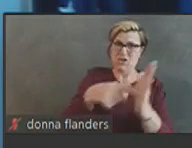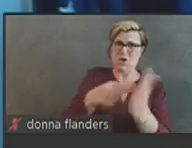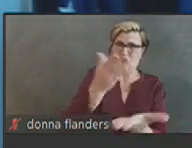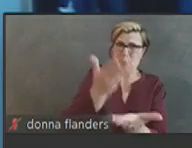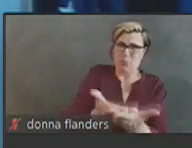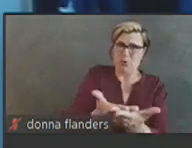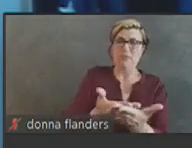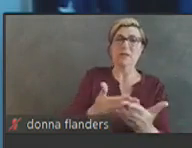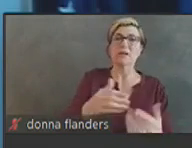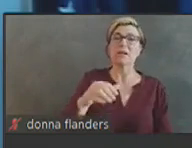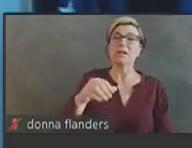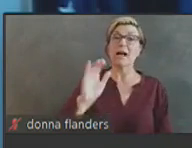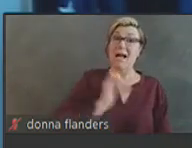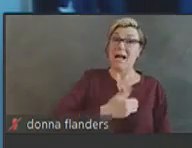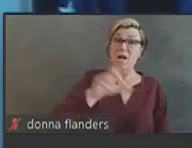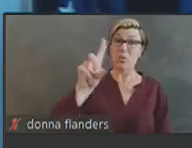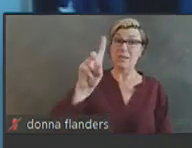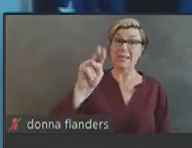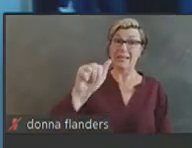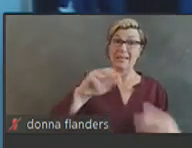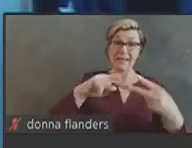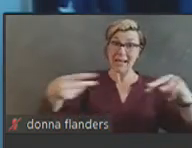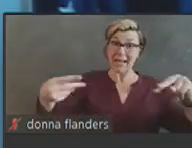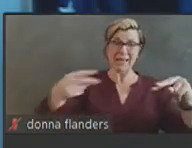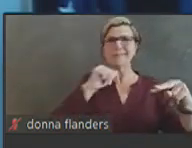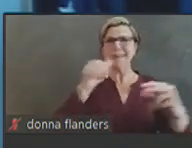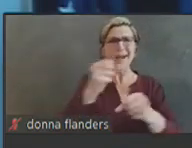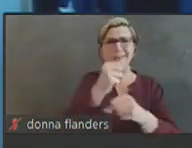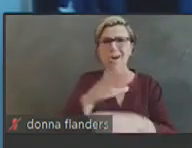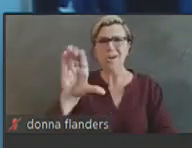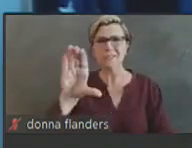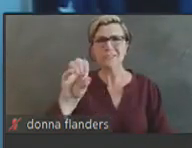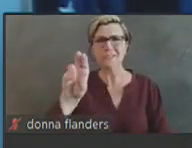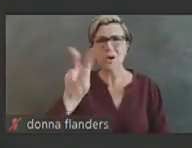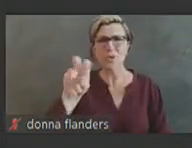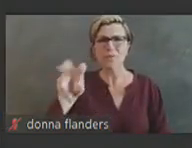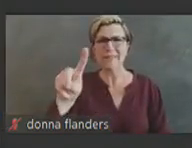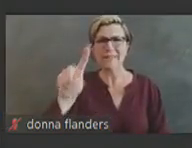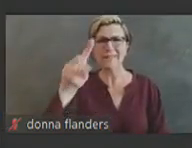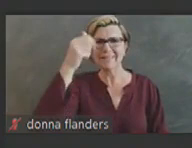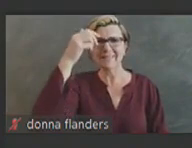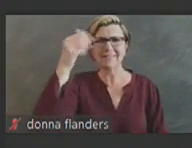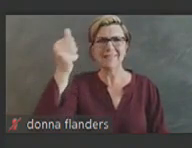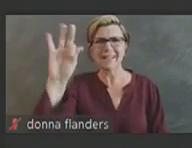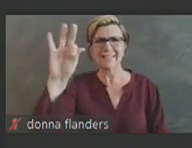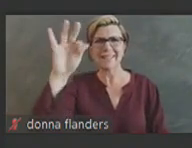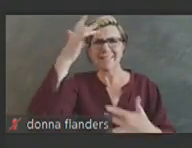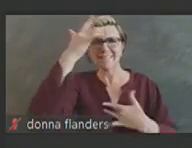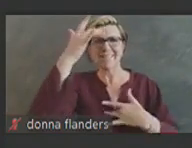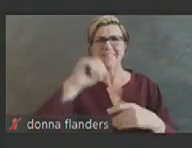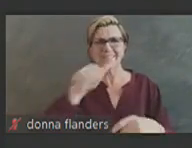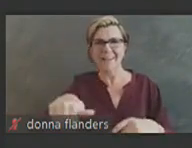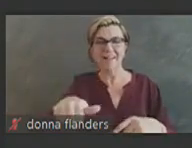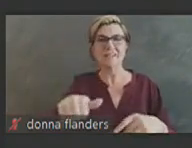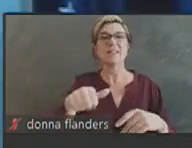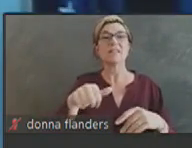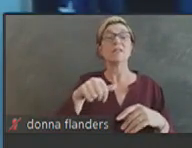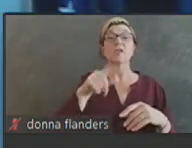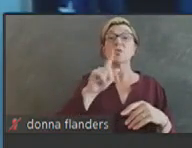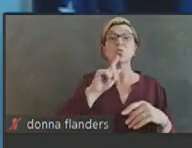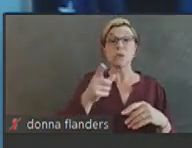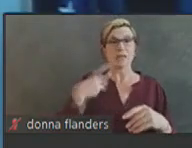by COVID-19. So it's really not race. It's these other factors, primarily socioeconomic ones.